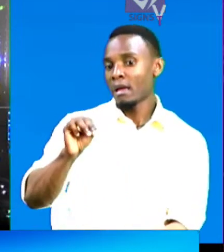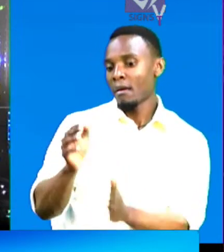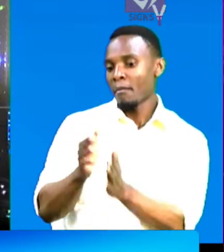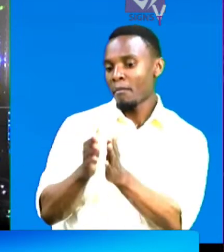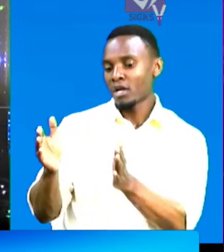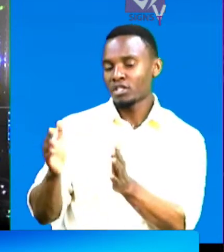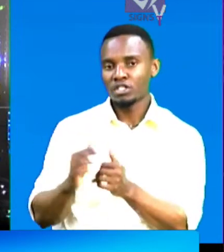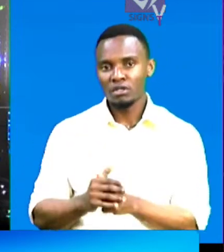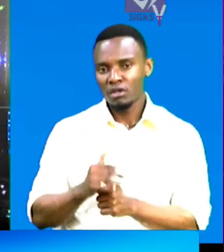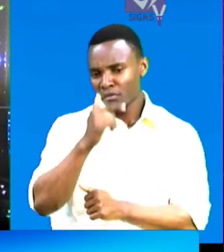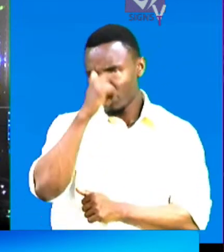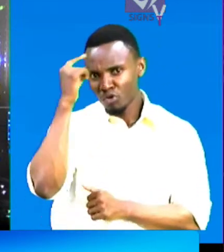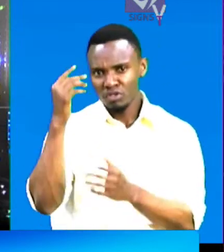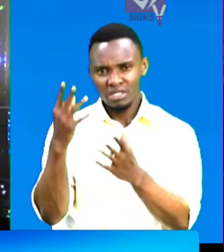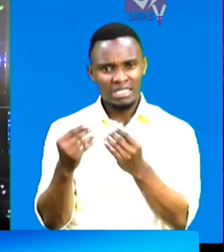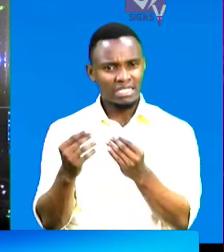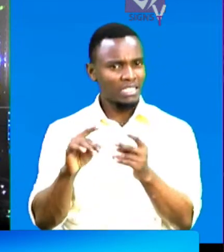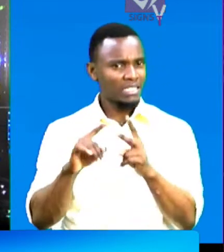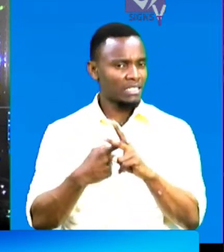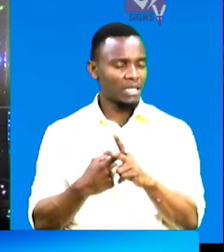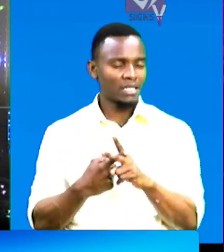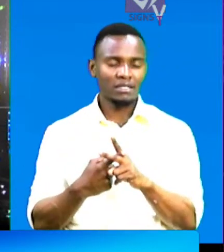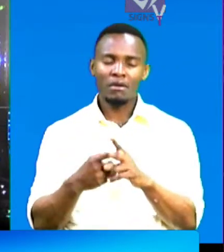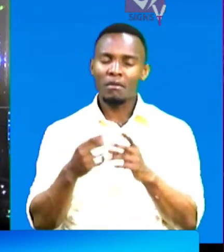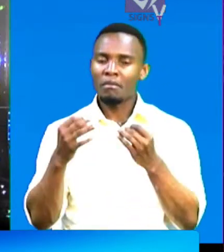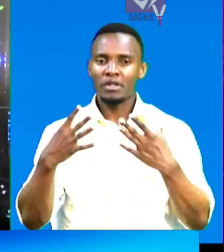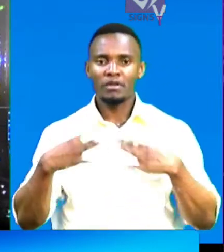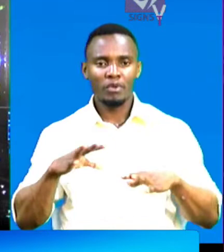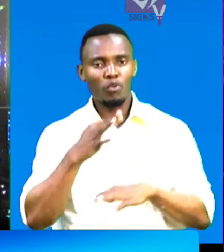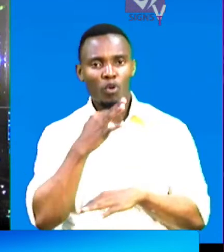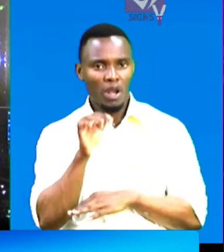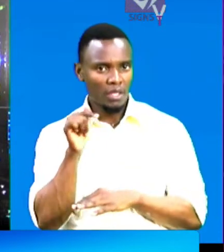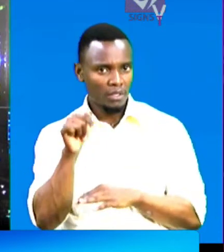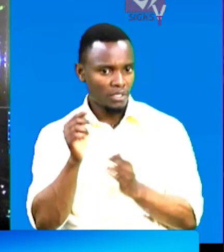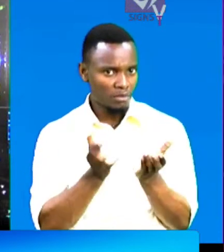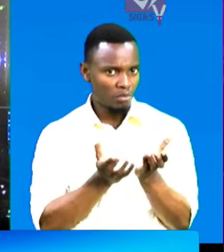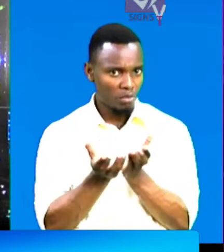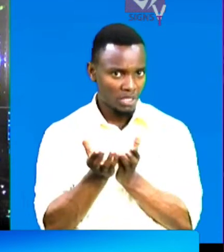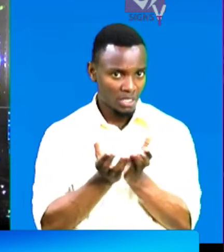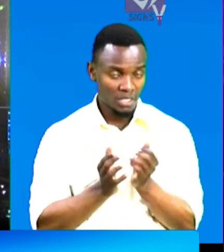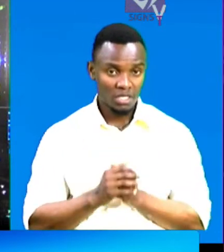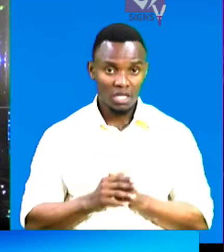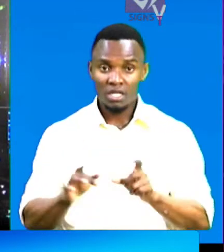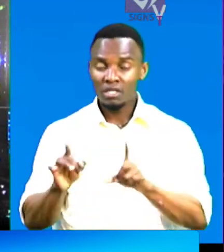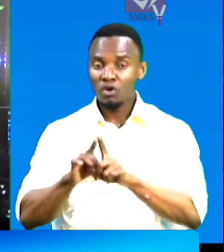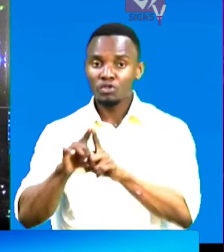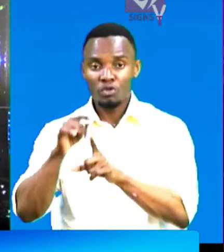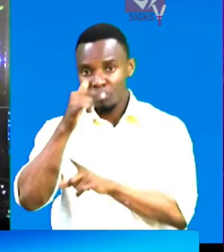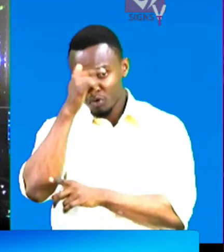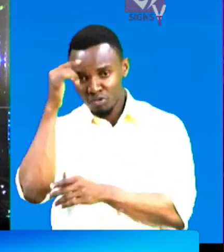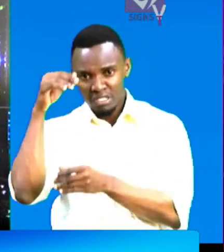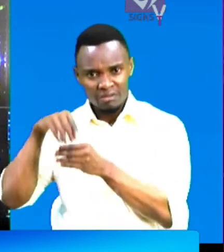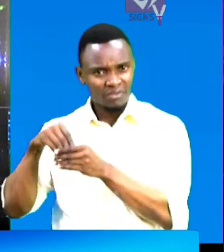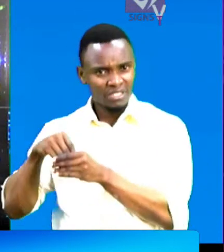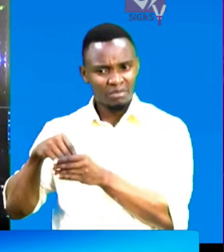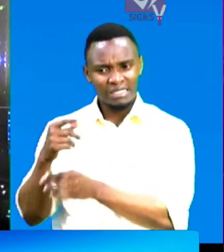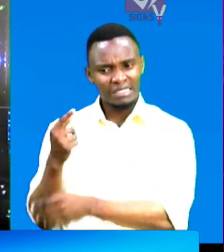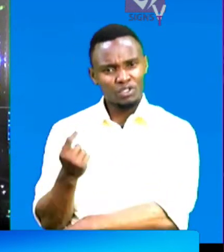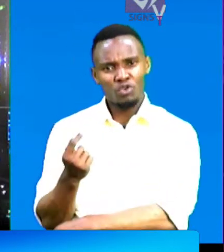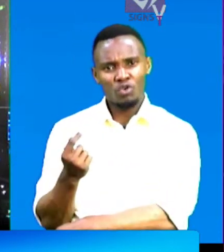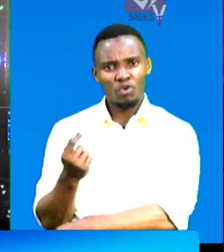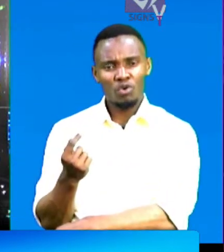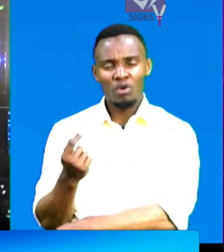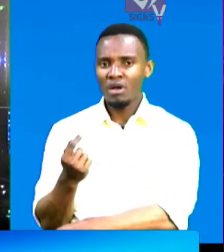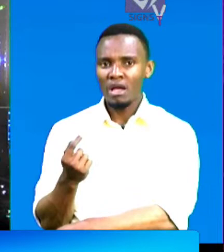it is the most preferred online business. Also, since the investment is low, the retailers can run